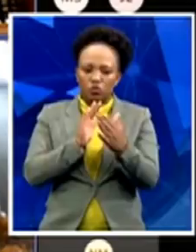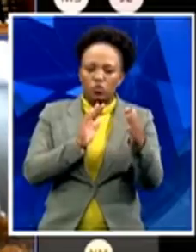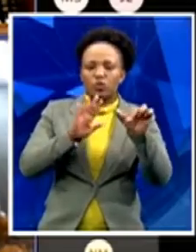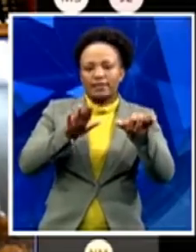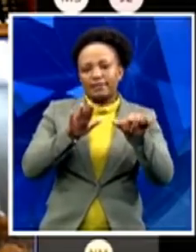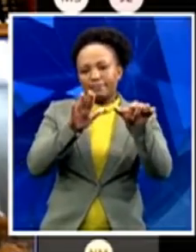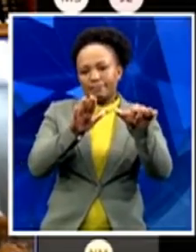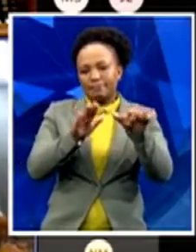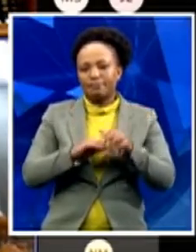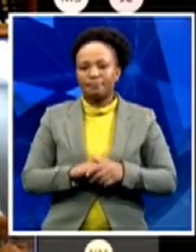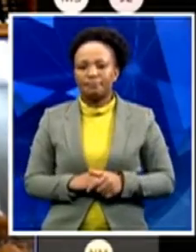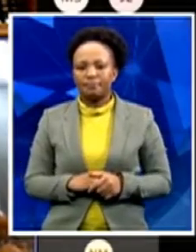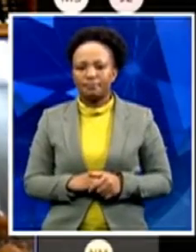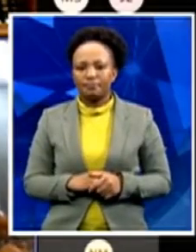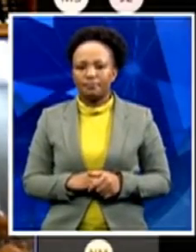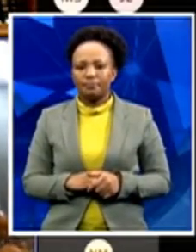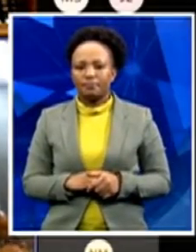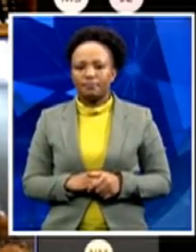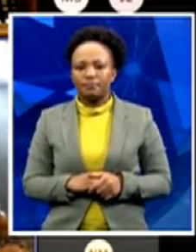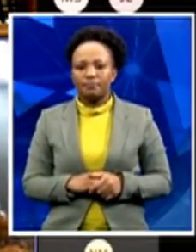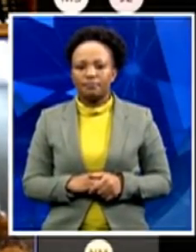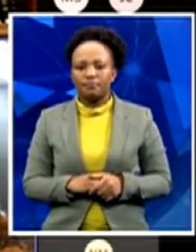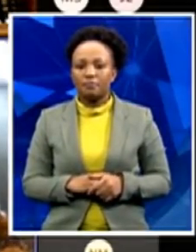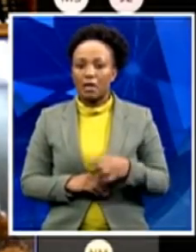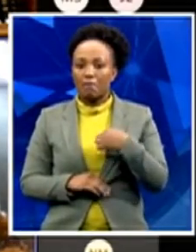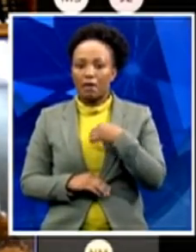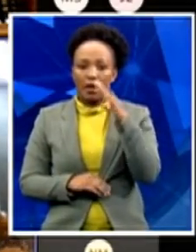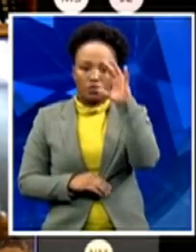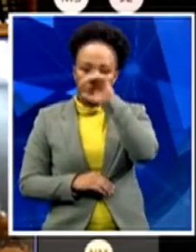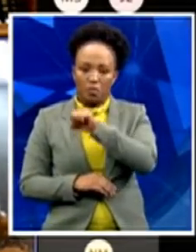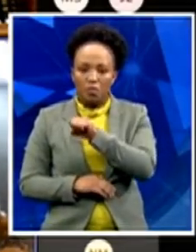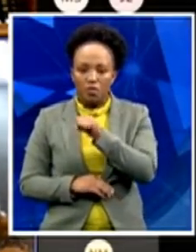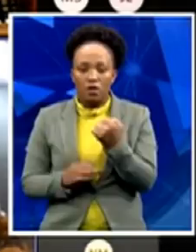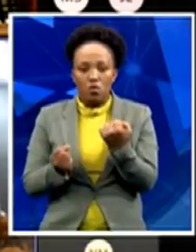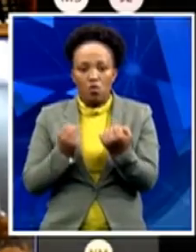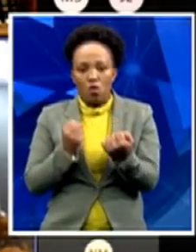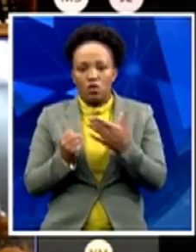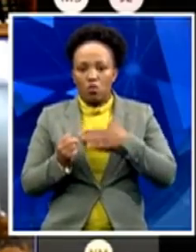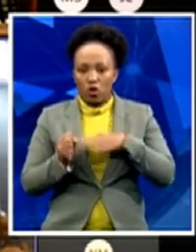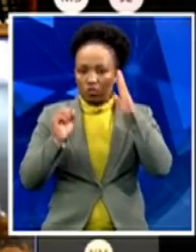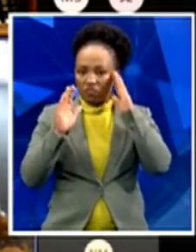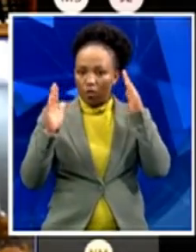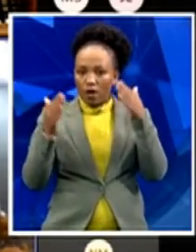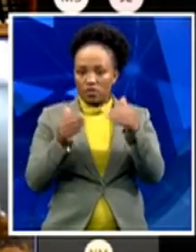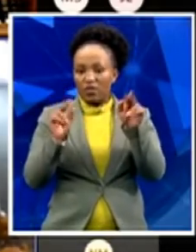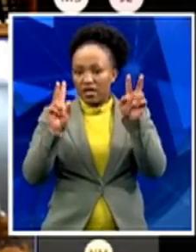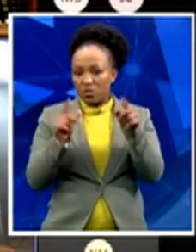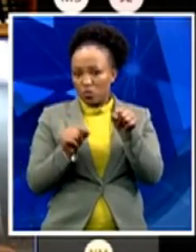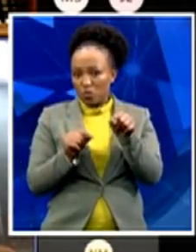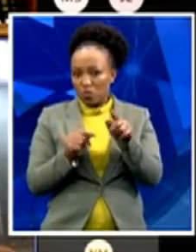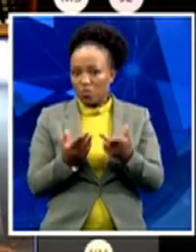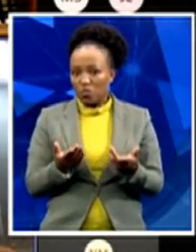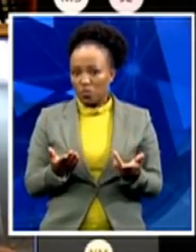So I would assume the court would like to deal with those issues up front. If I'm correct in that